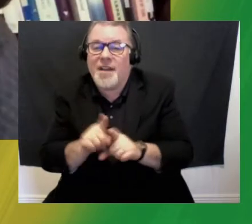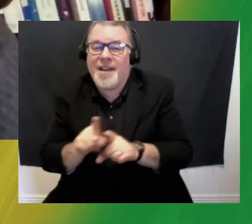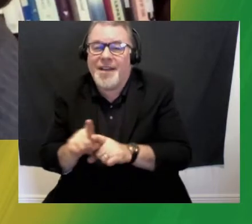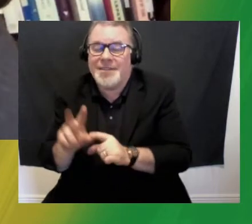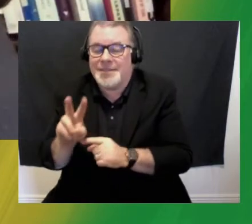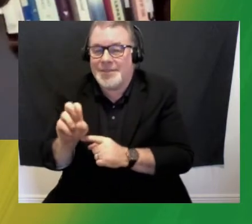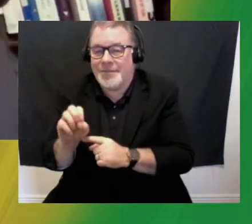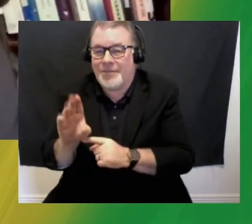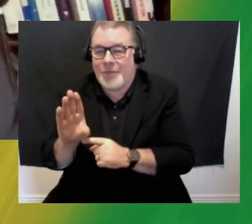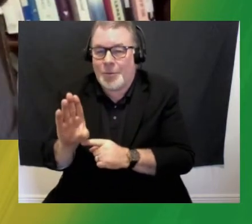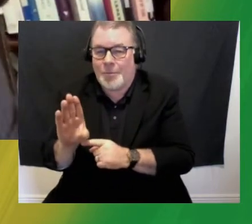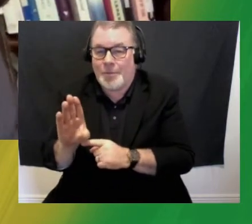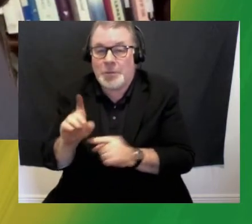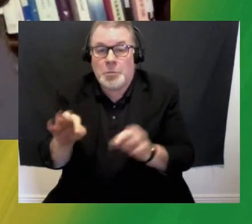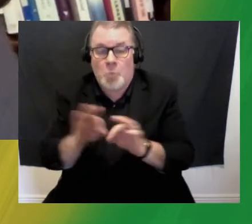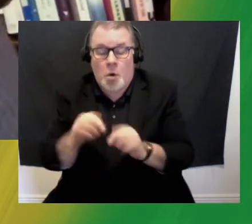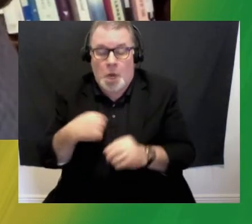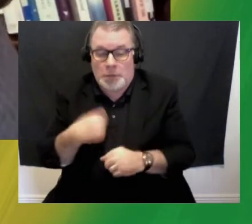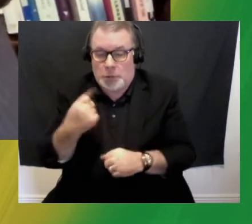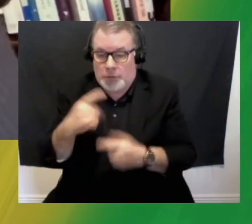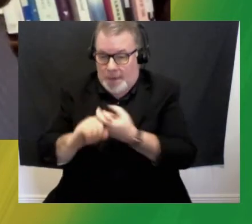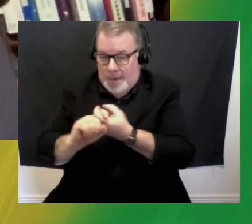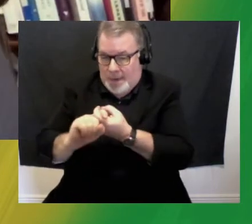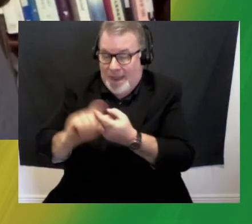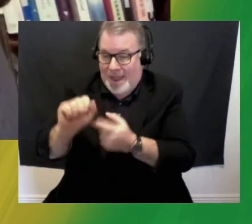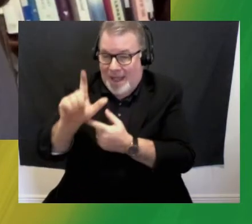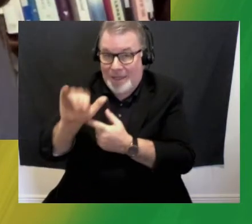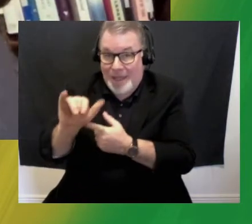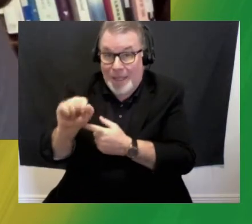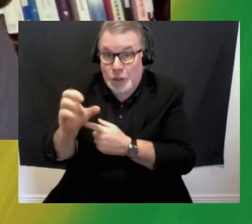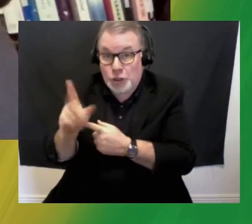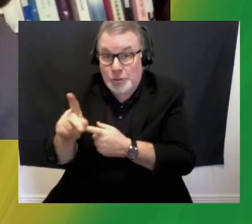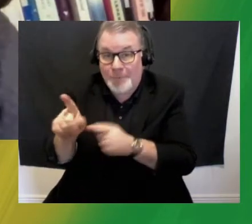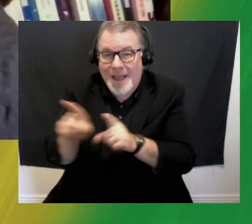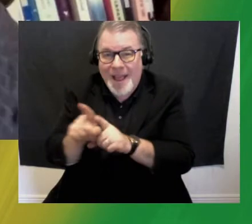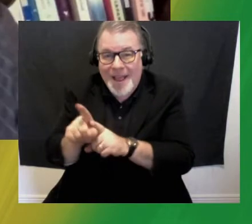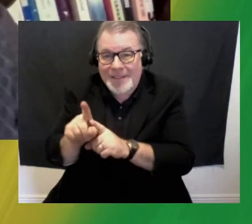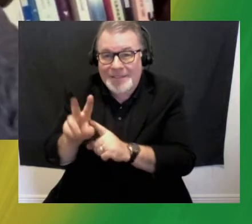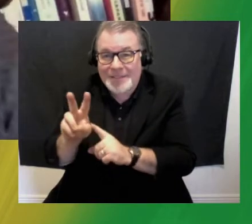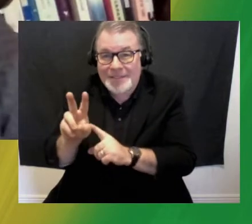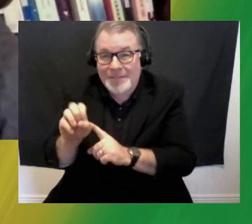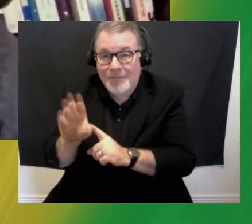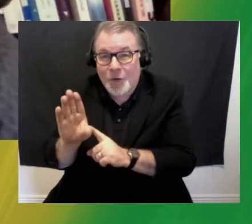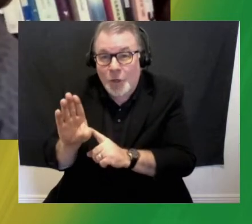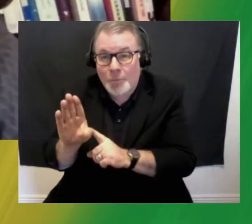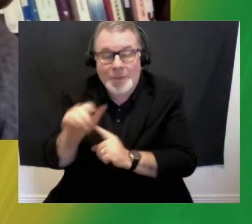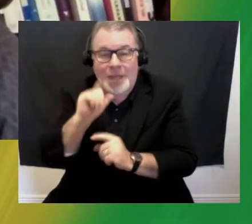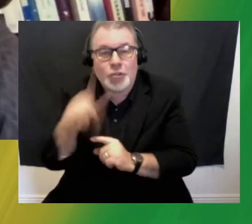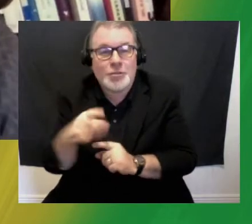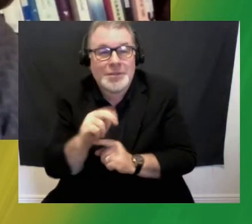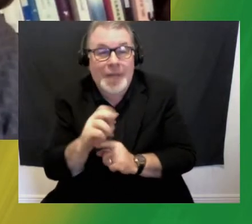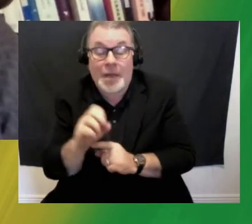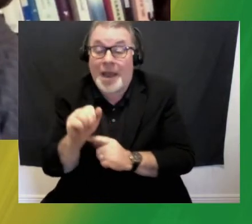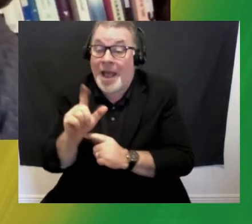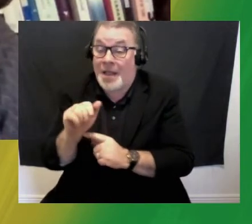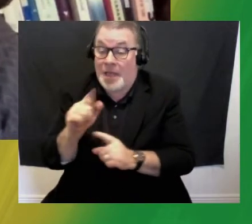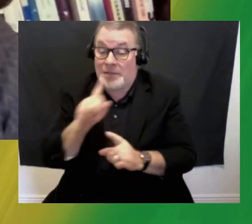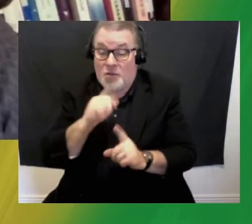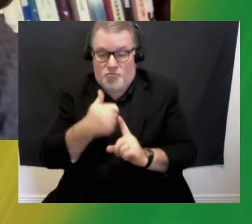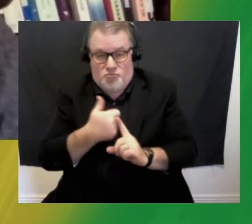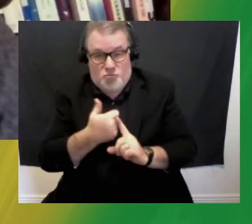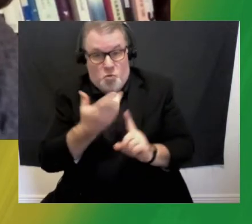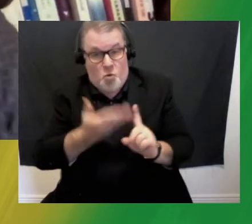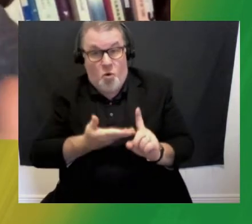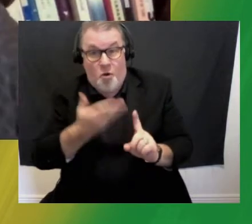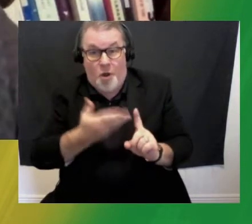understand allyship as a verb or ally as a verb, not just as a noun. And ally is not what you are, it's what you do.